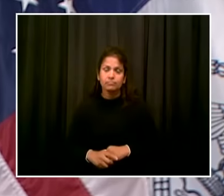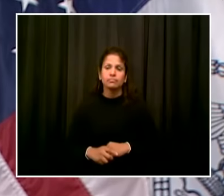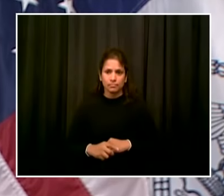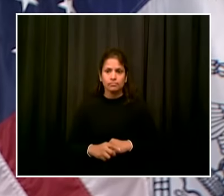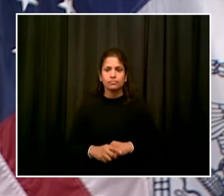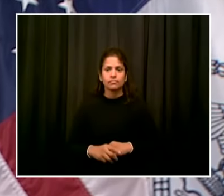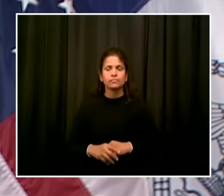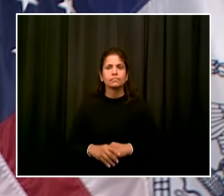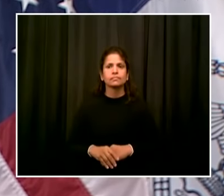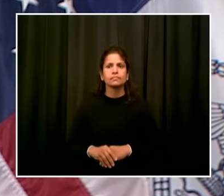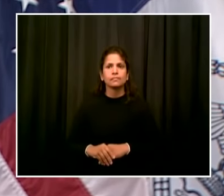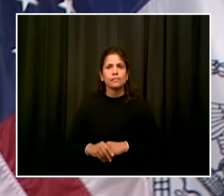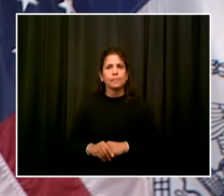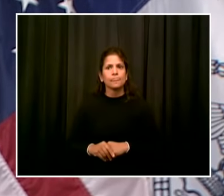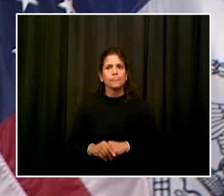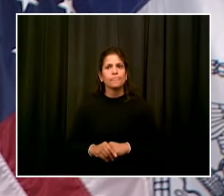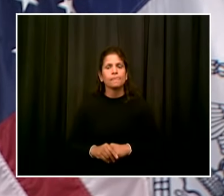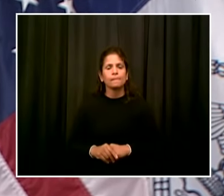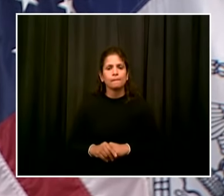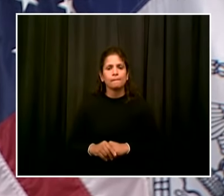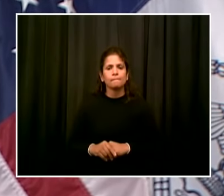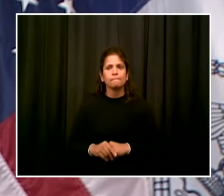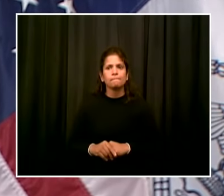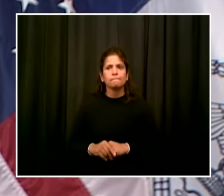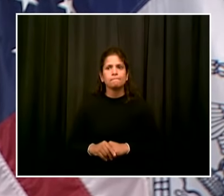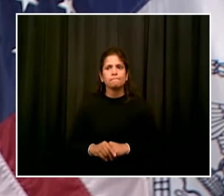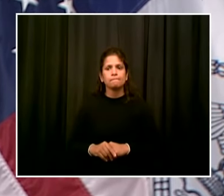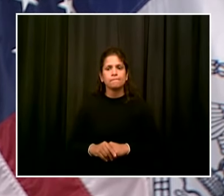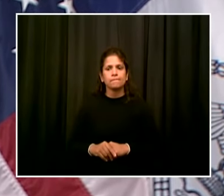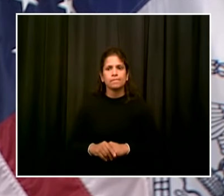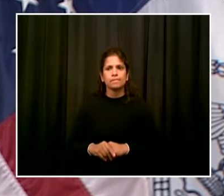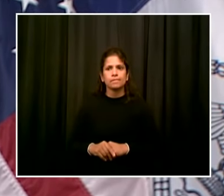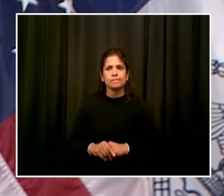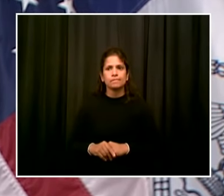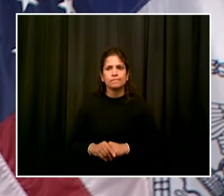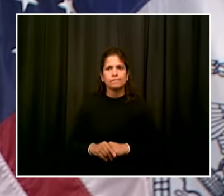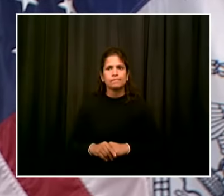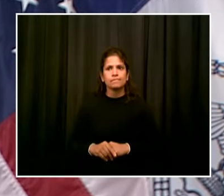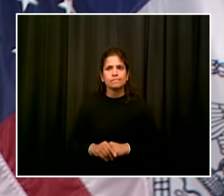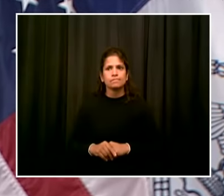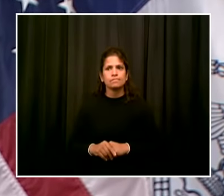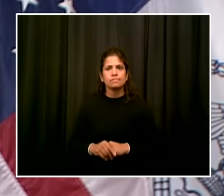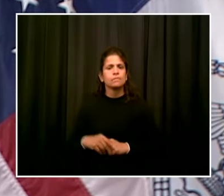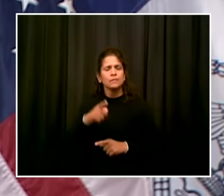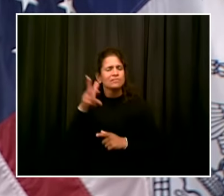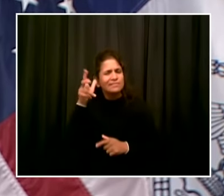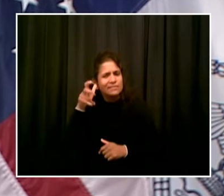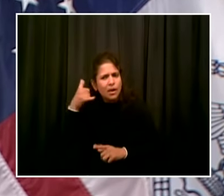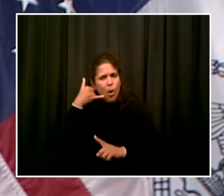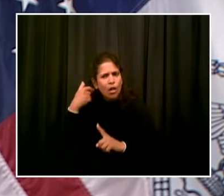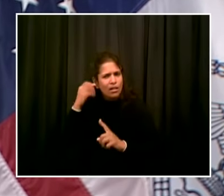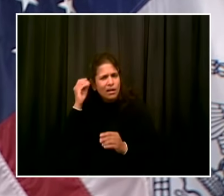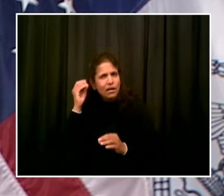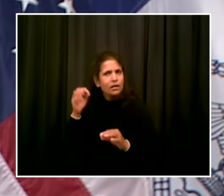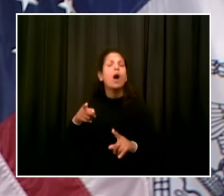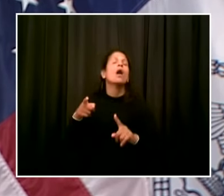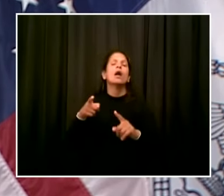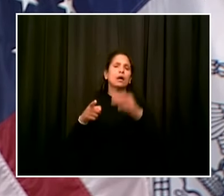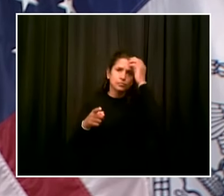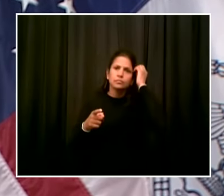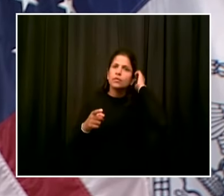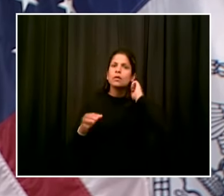who have been raising these issues of late night parties for weeks? Again, Maya, I don't know the specifics of what they raised to who. I have a lot of